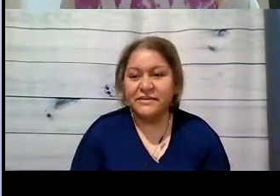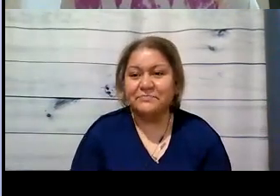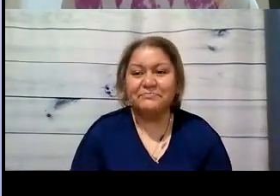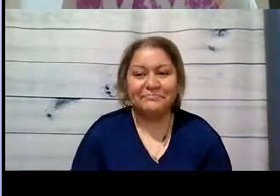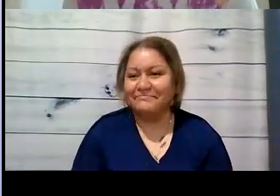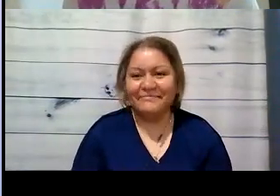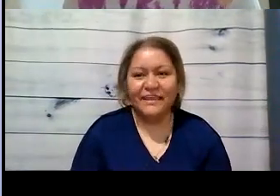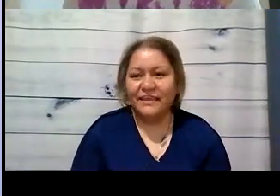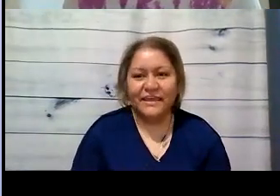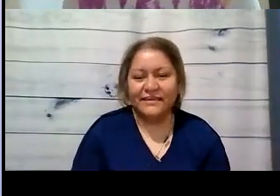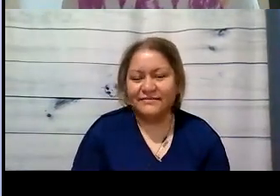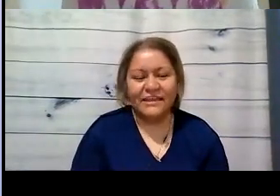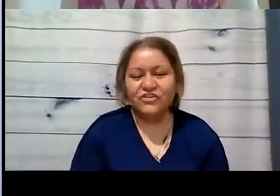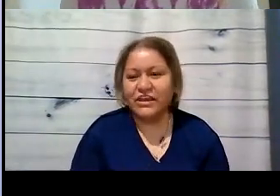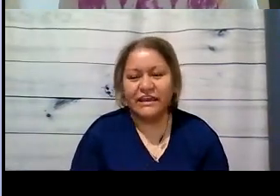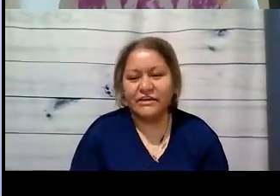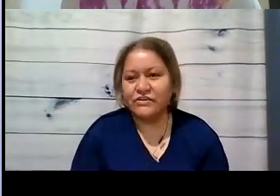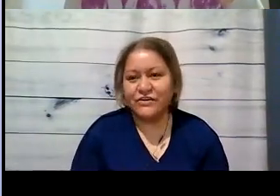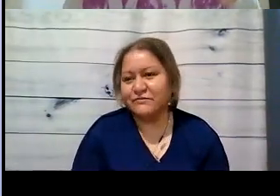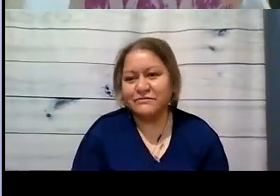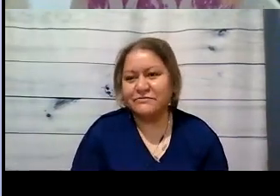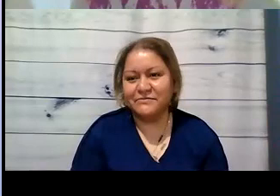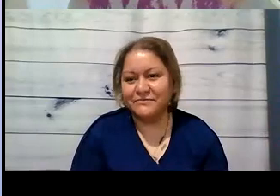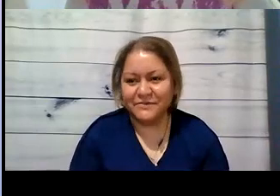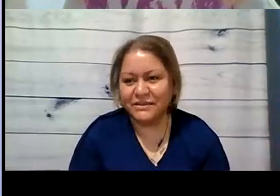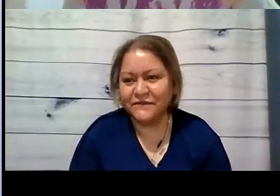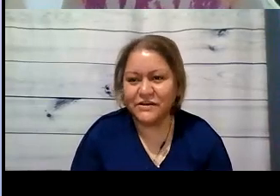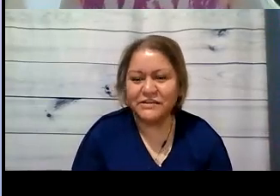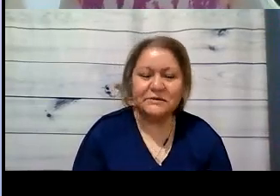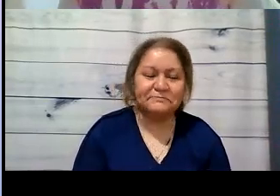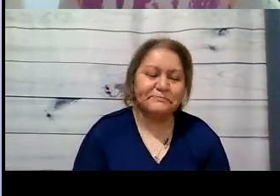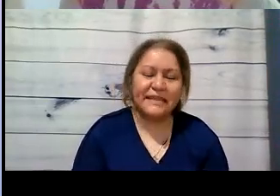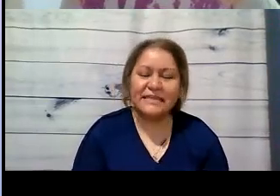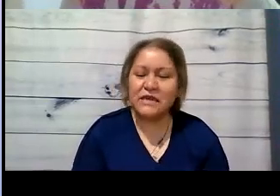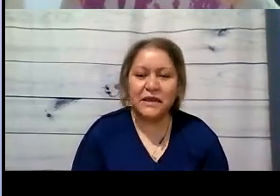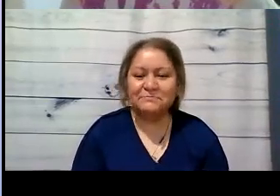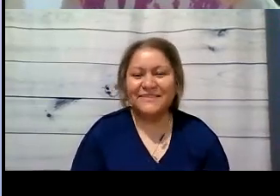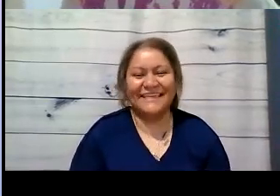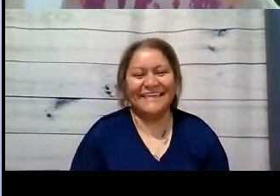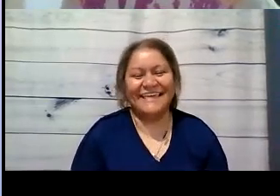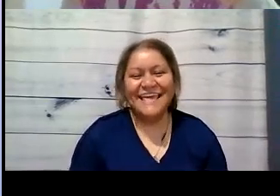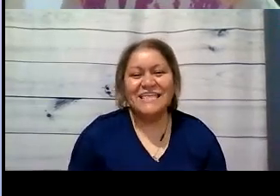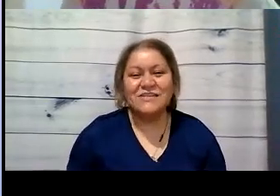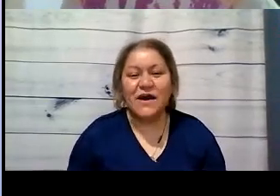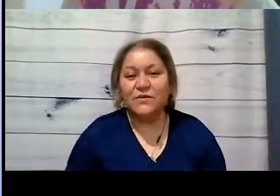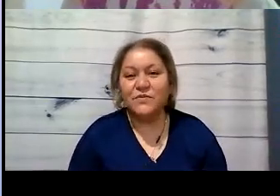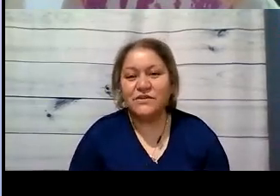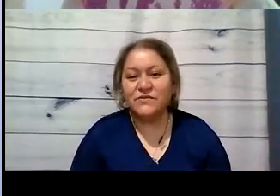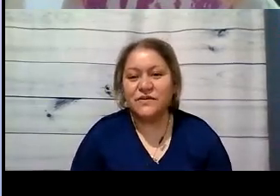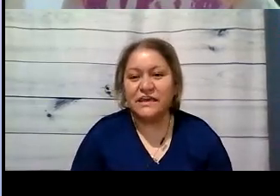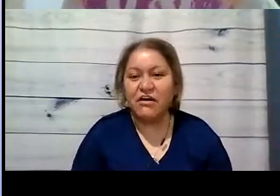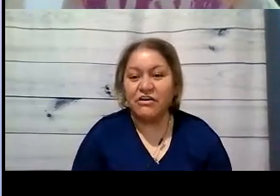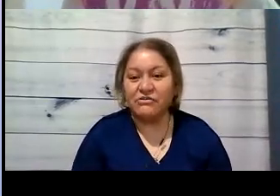Together. Yeah, internet connections are different, so it's all right. So I